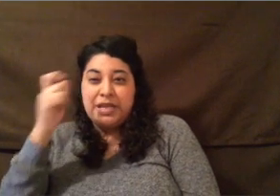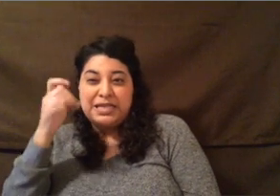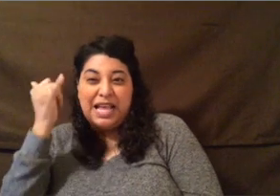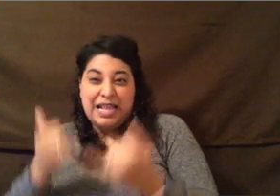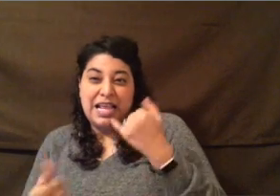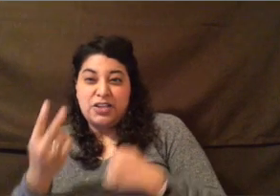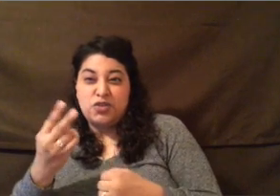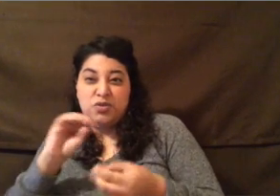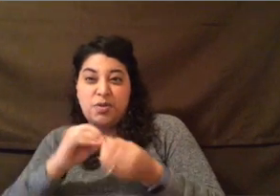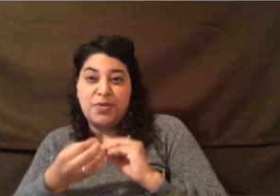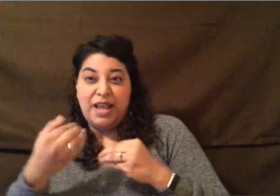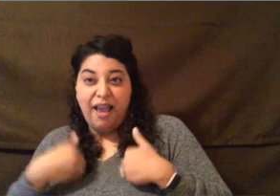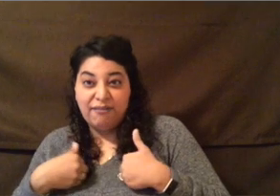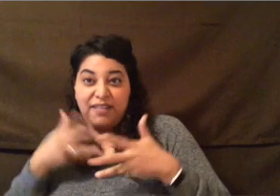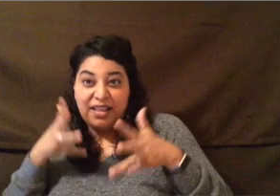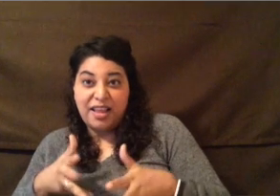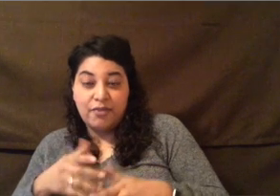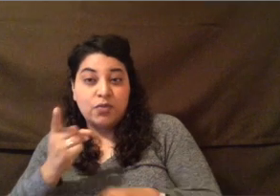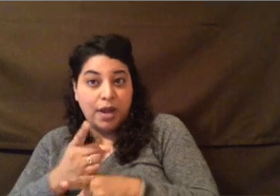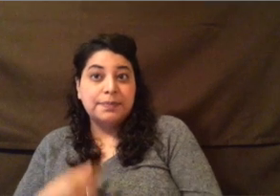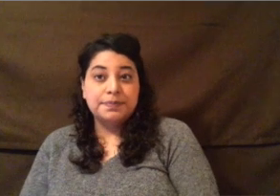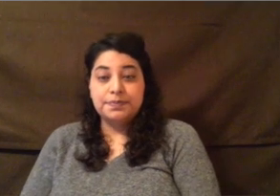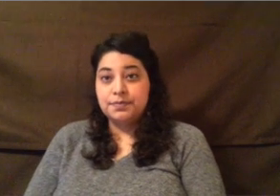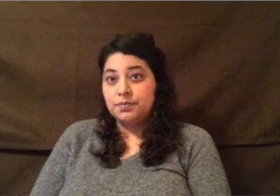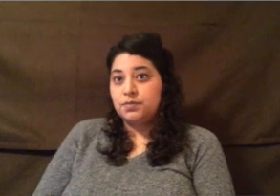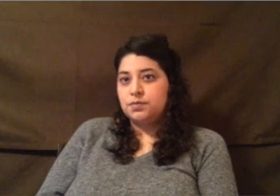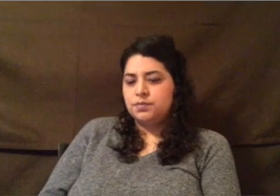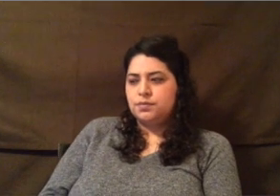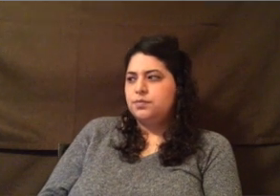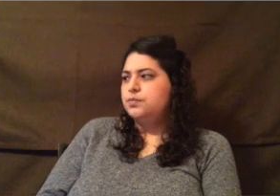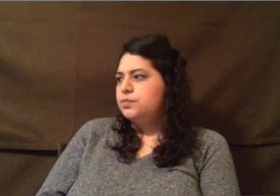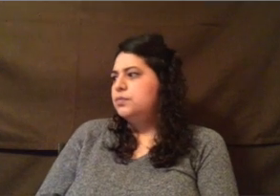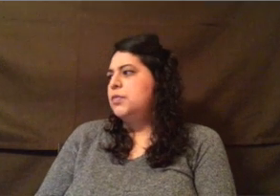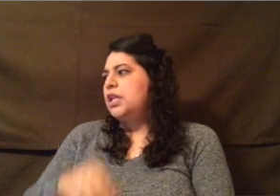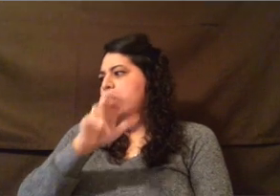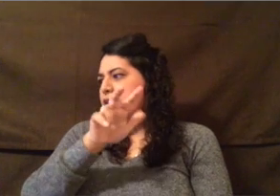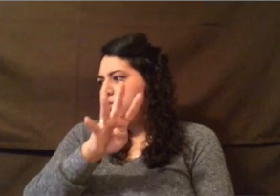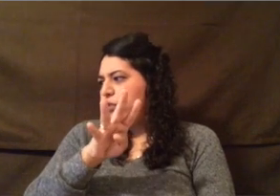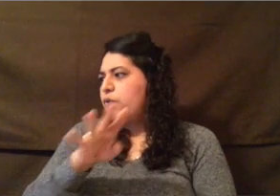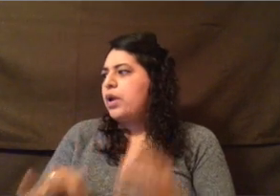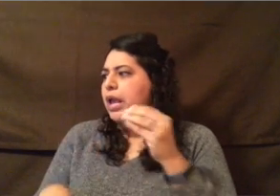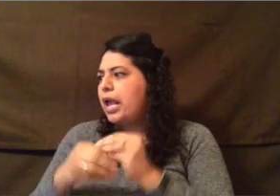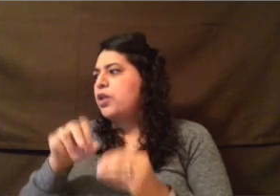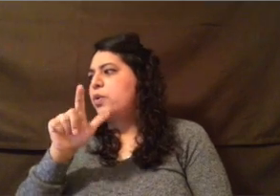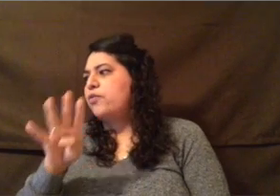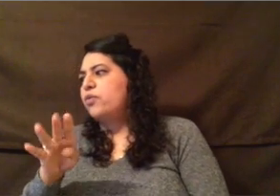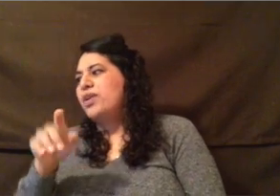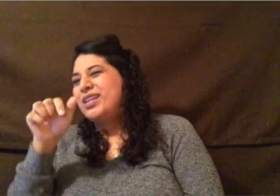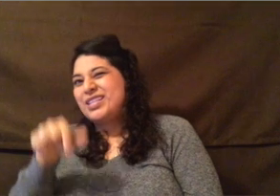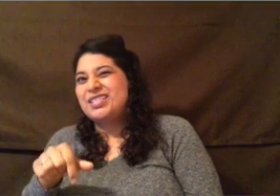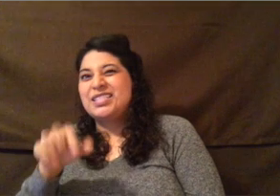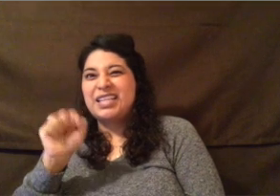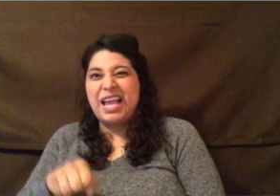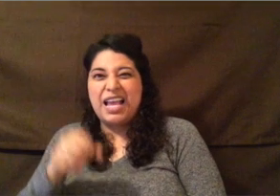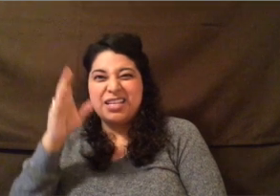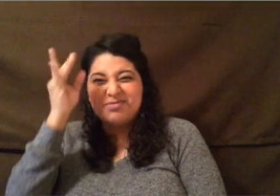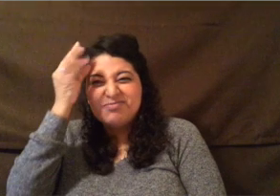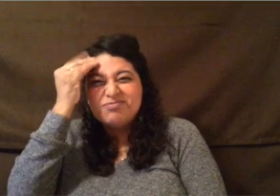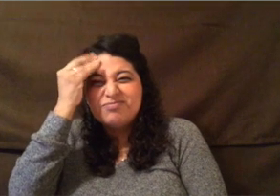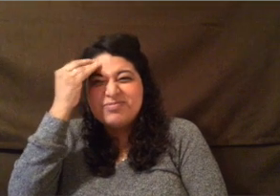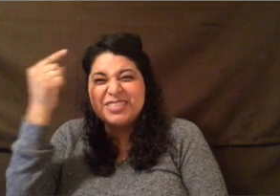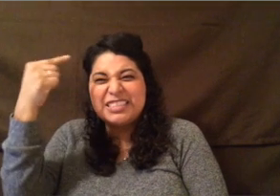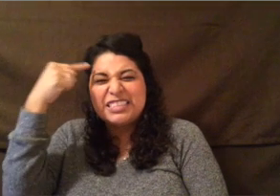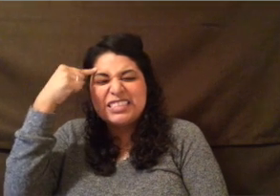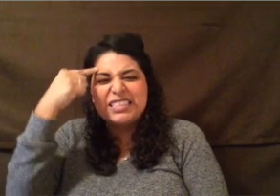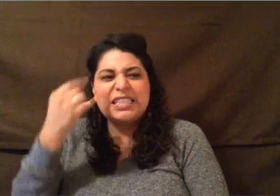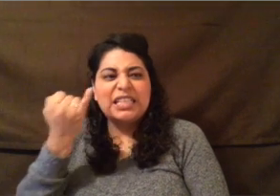that I have remaining. So let's set it up. This one you could do mental math, but if you